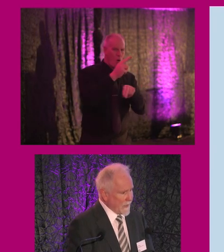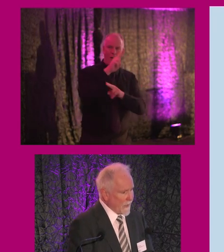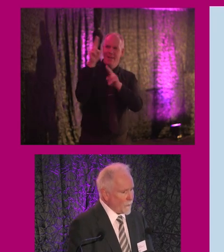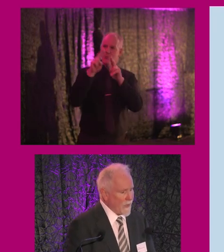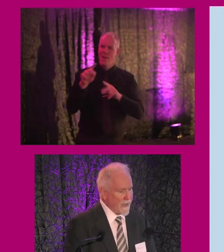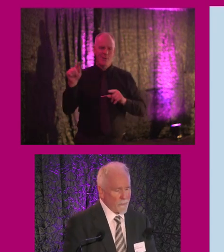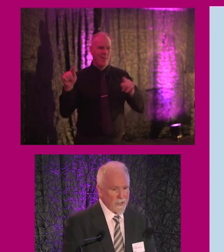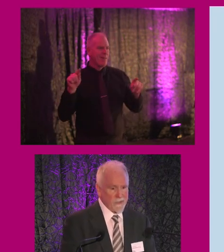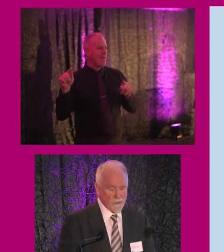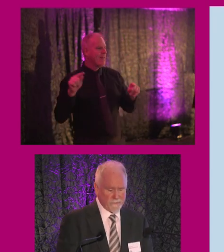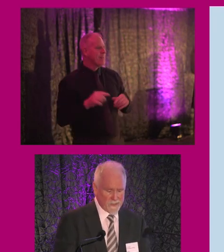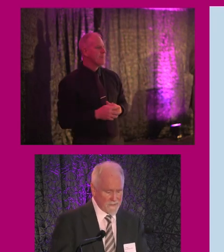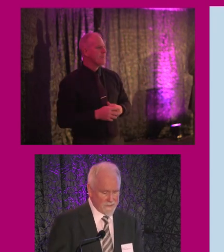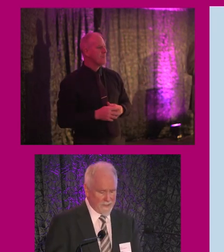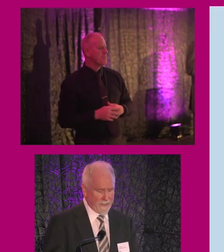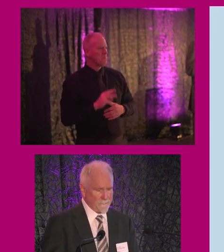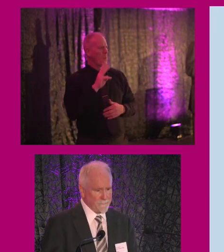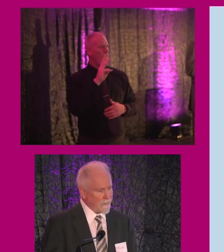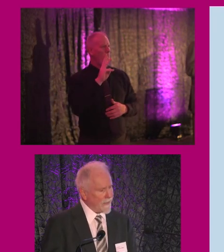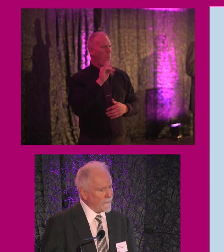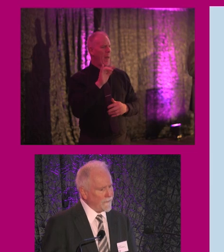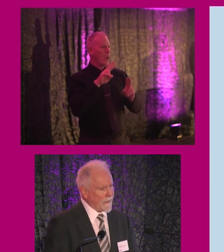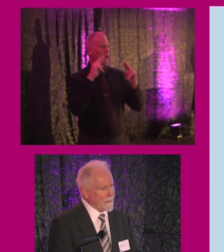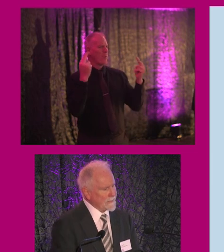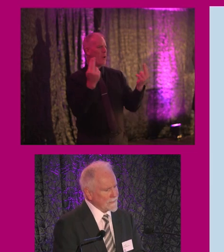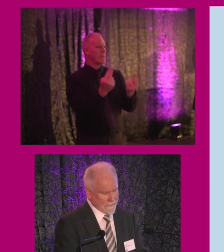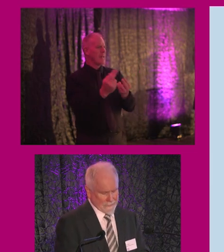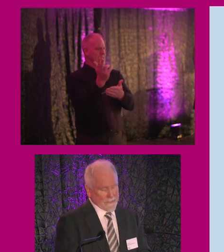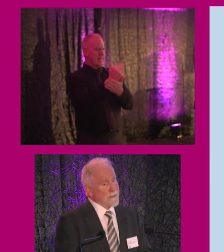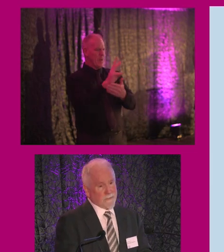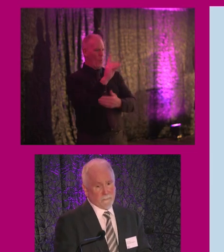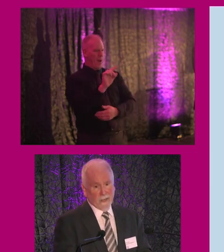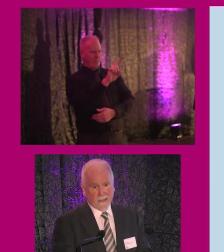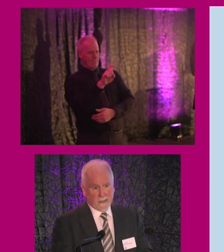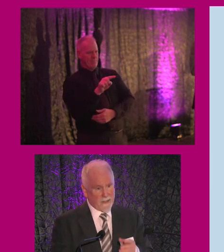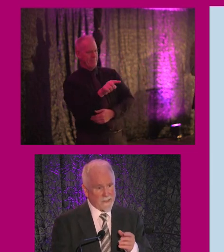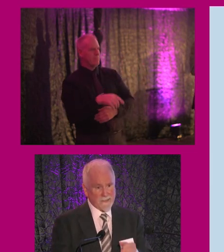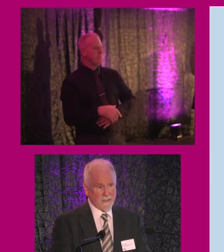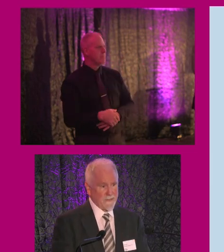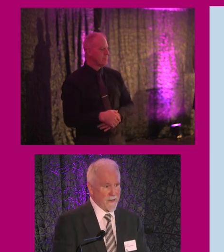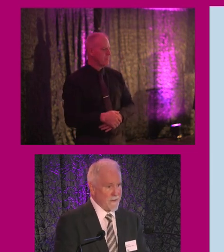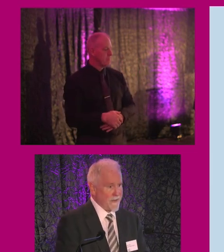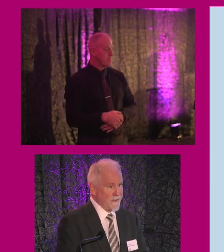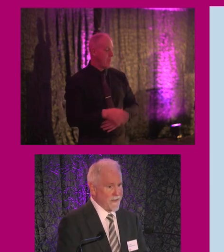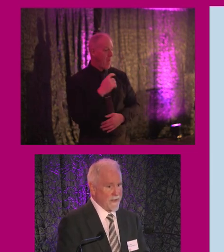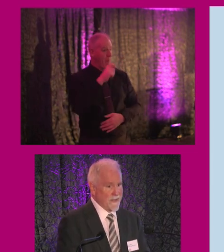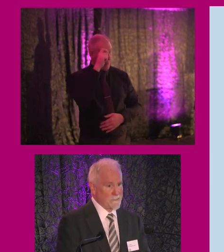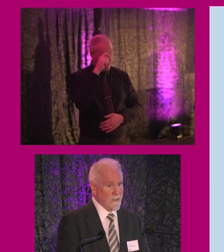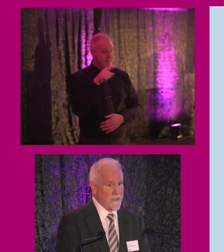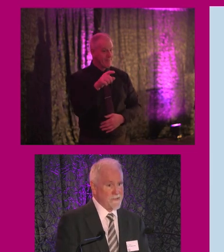why universal design? And mainly, as I think Caroline